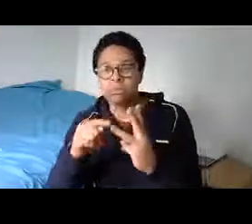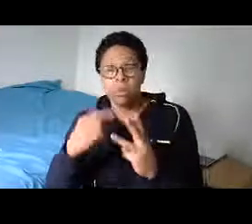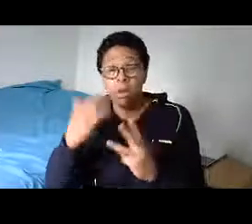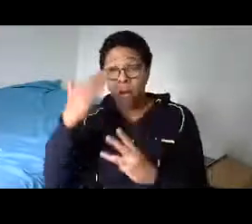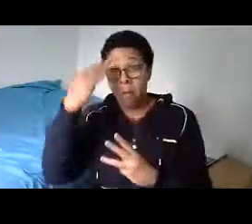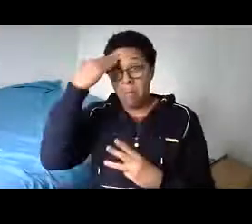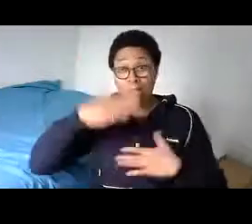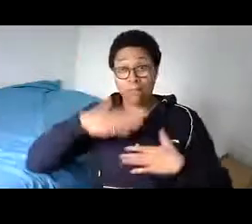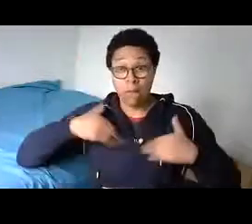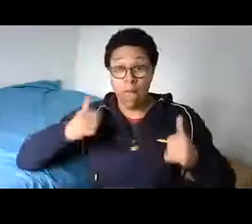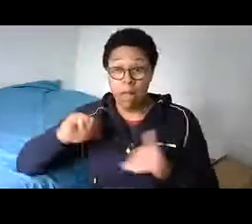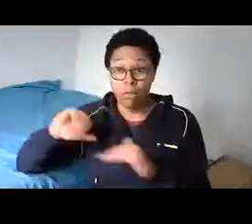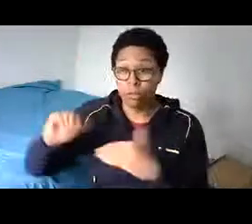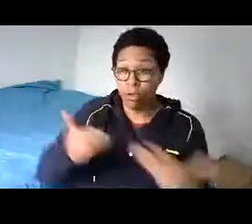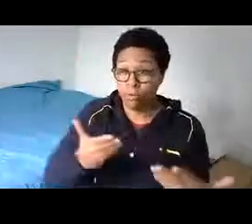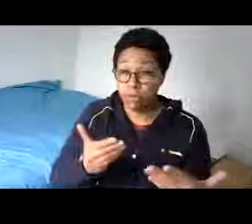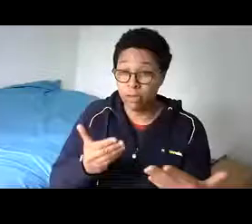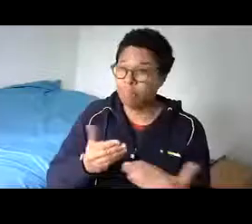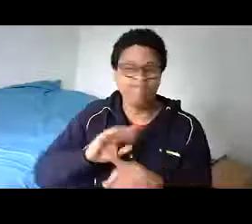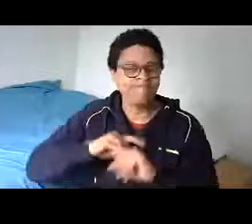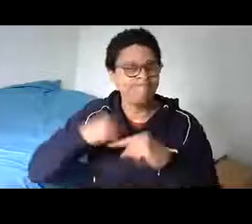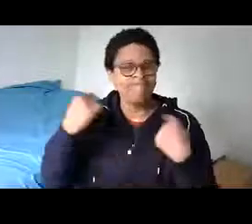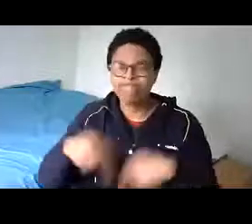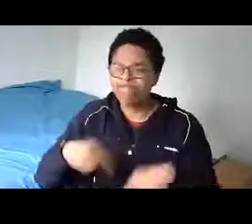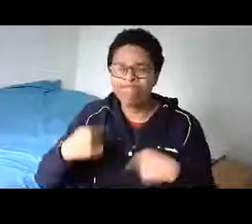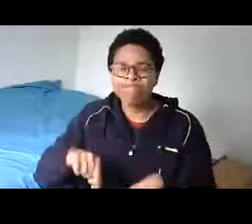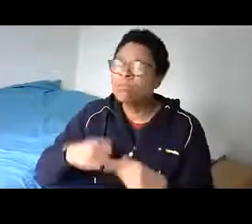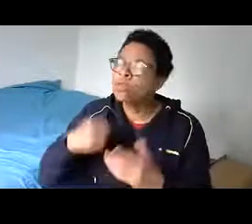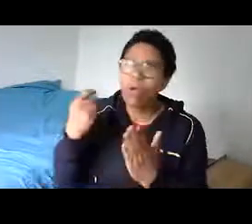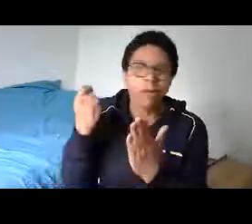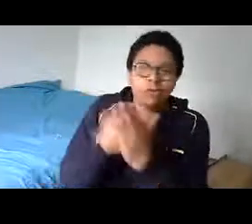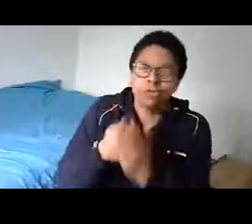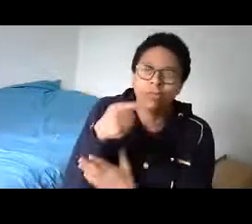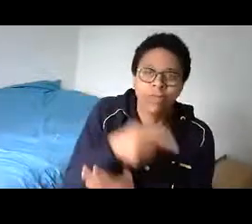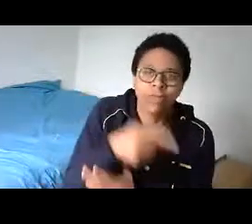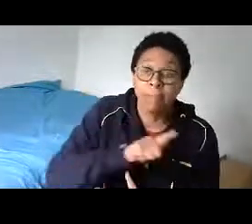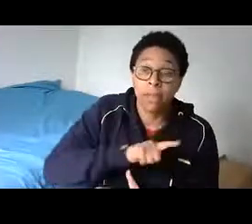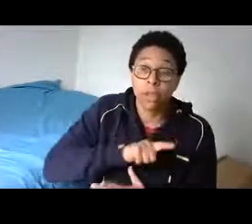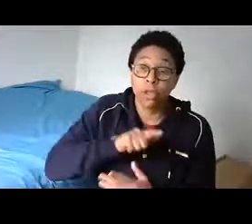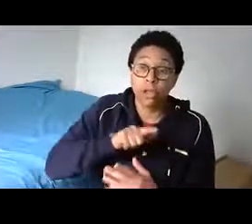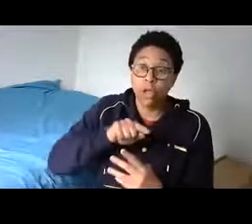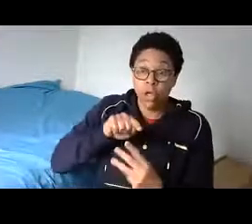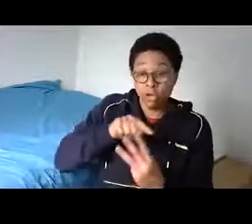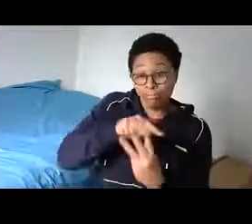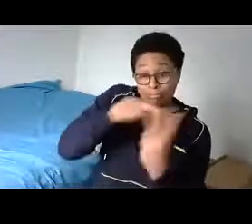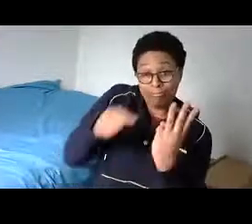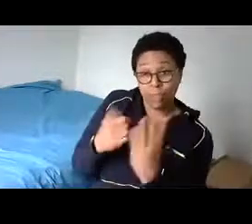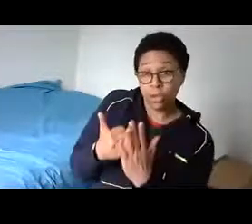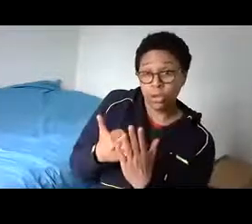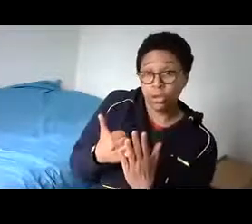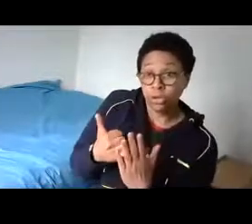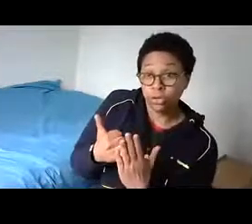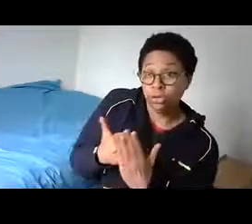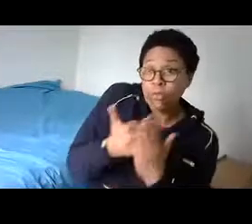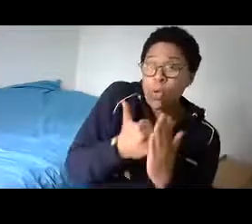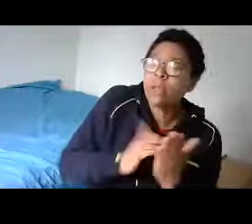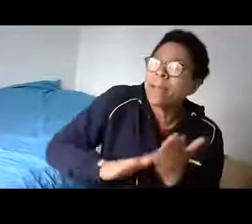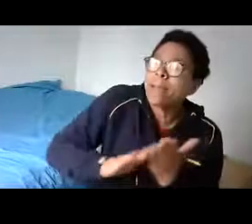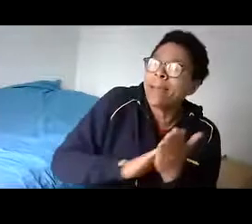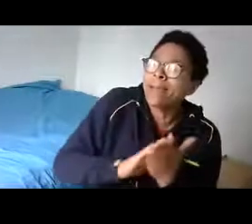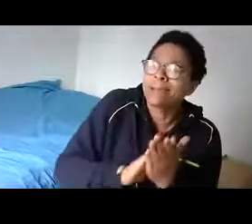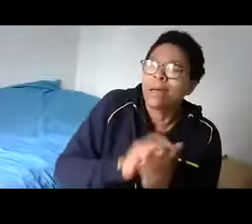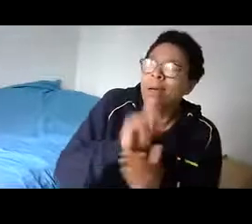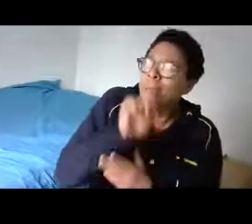aimed at preventing readmission to hospital for these people. So